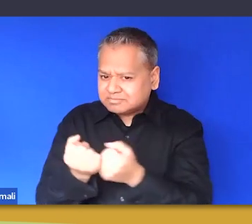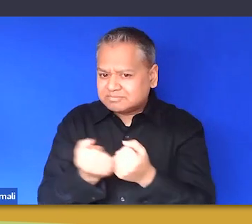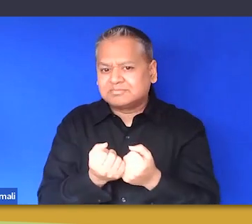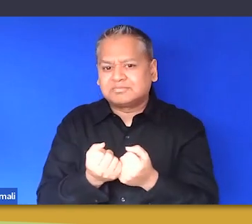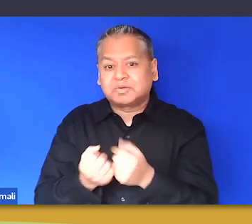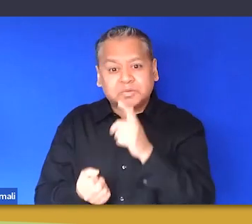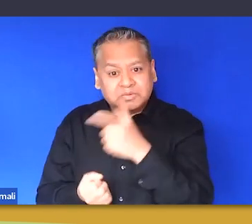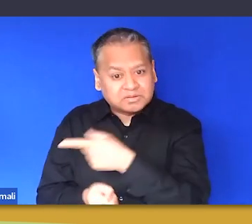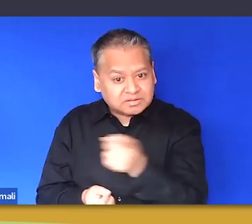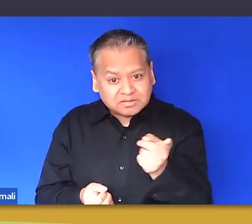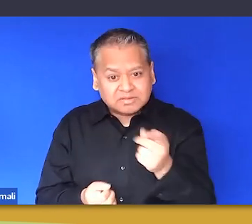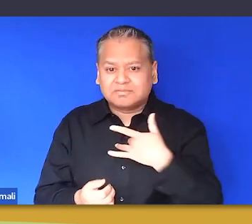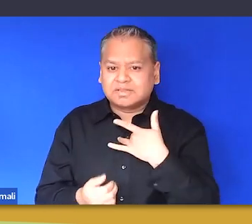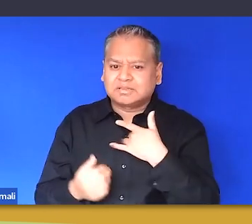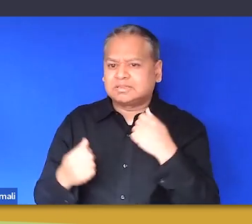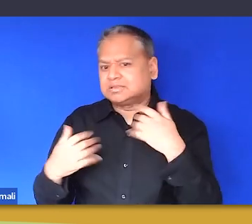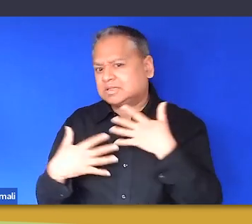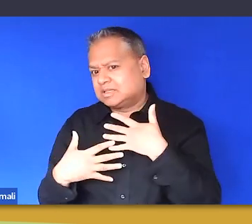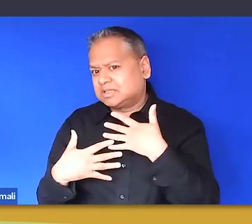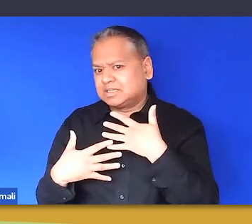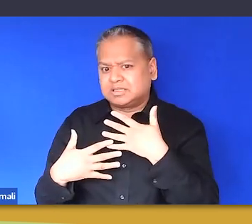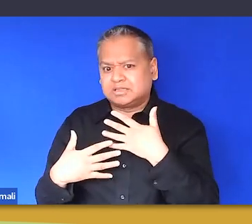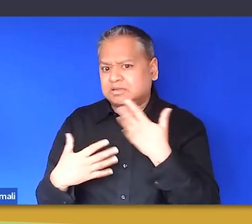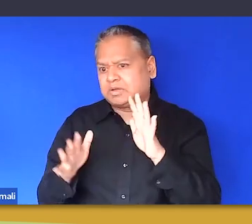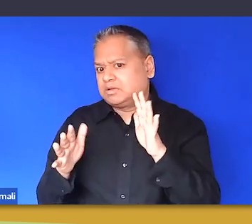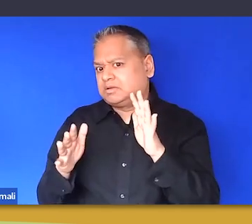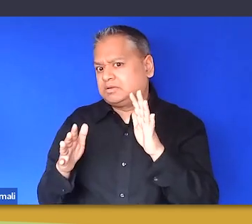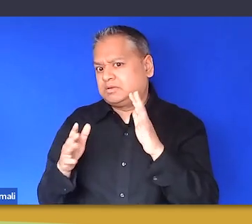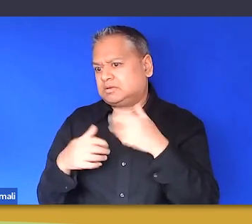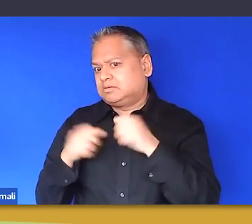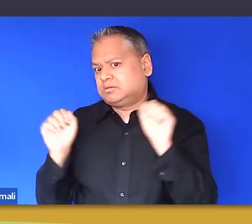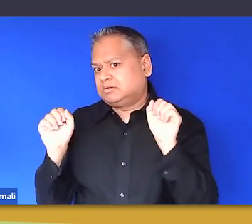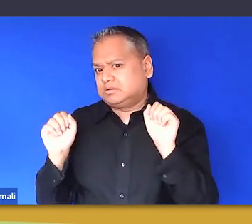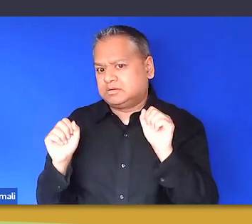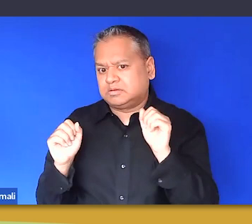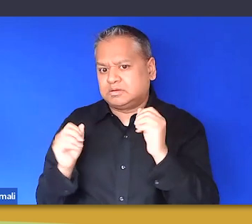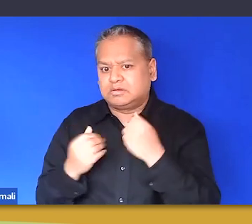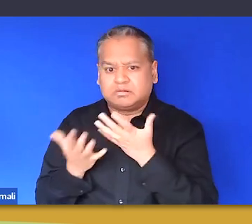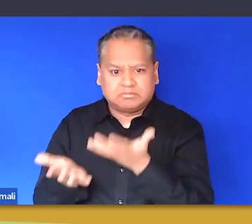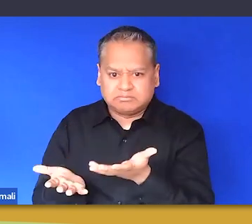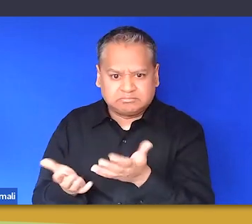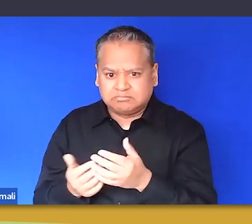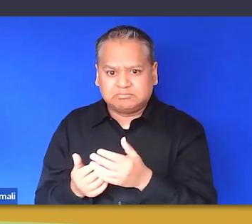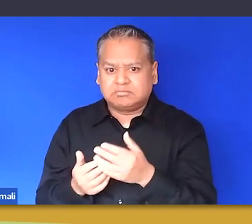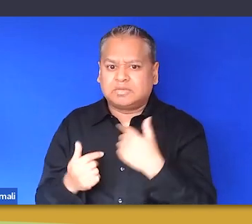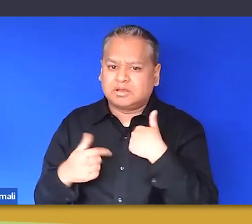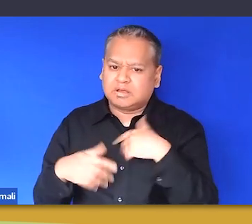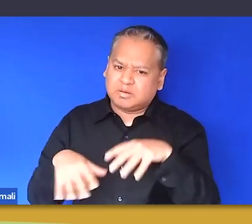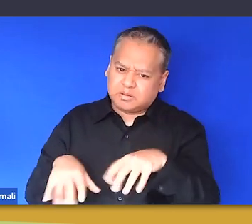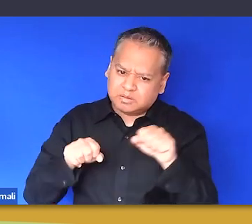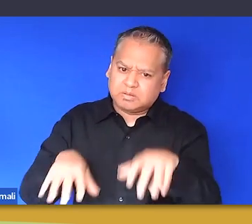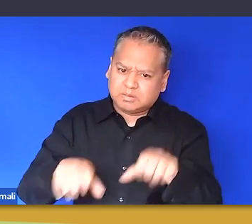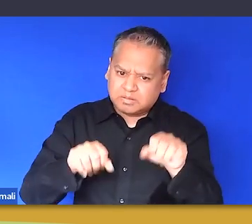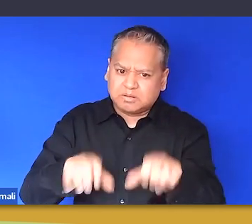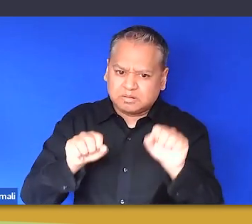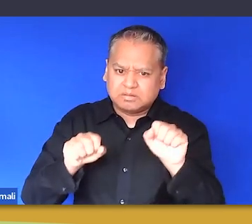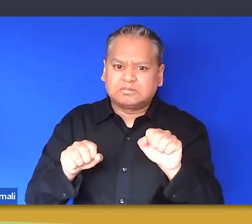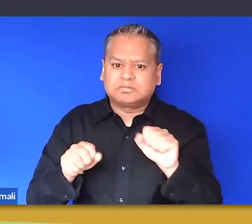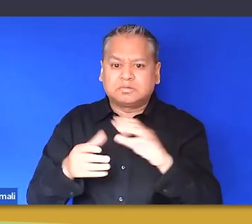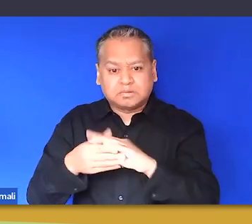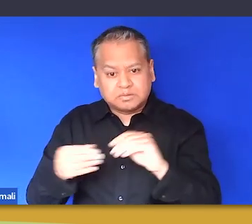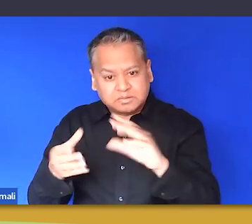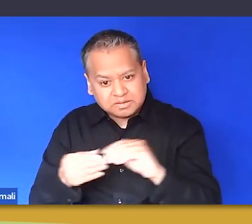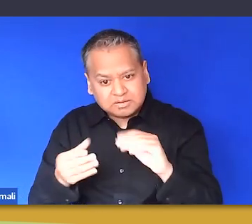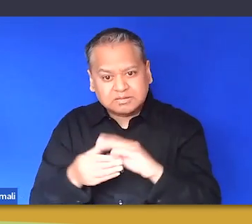against them. Grassroots podcasts, radio, poetry, and storytelling events are giving them a platform for the